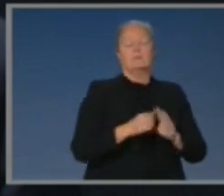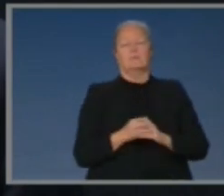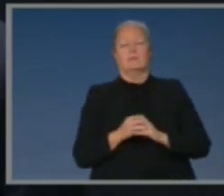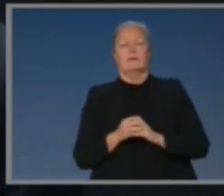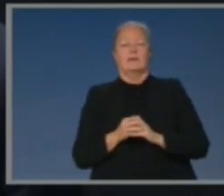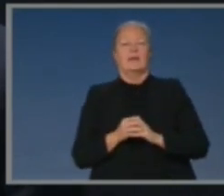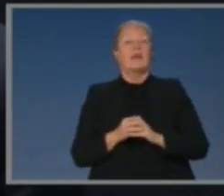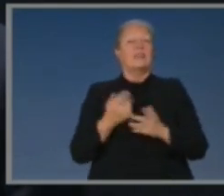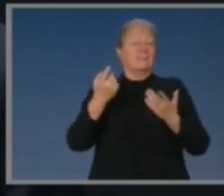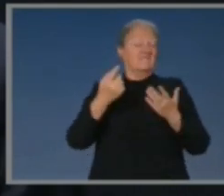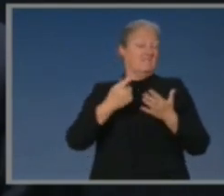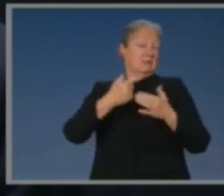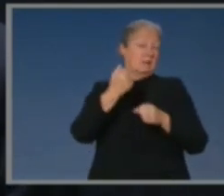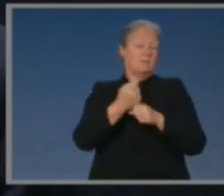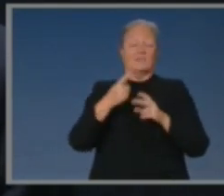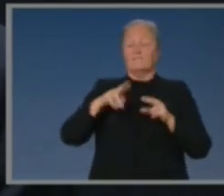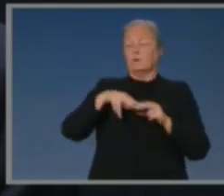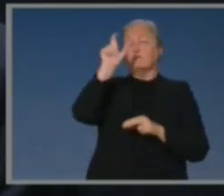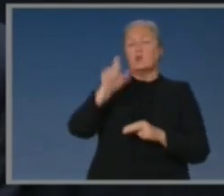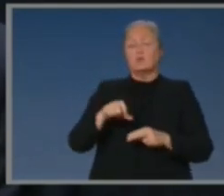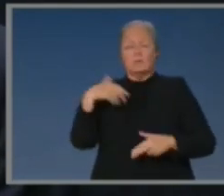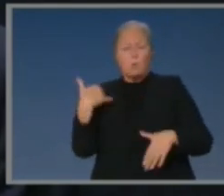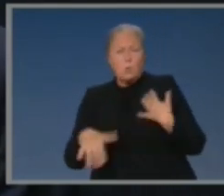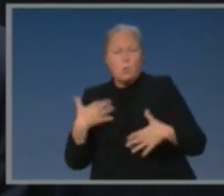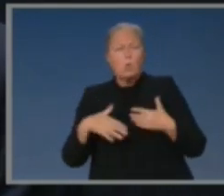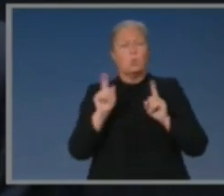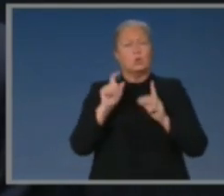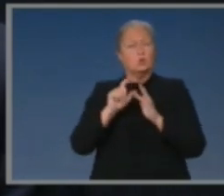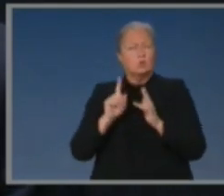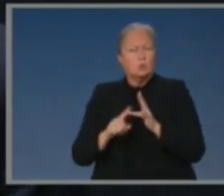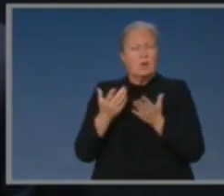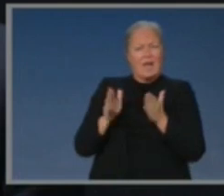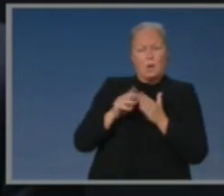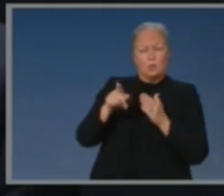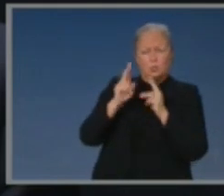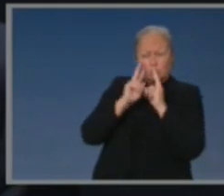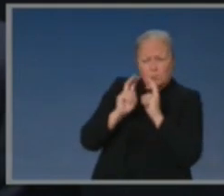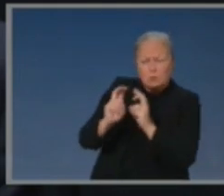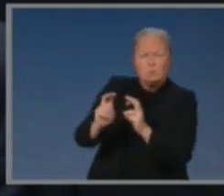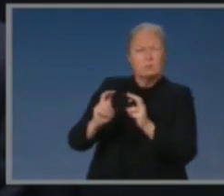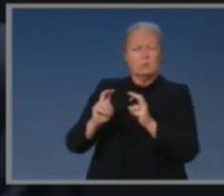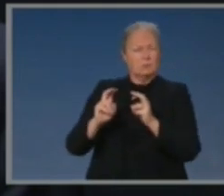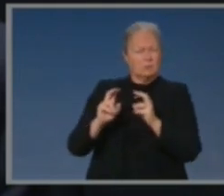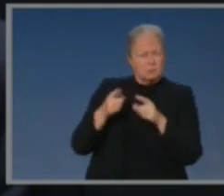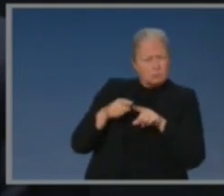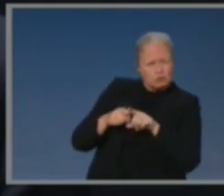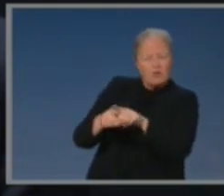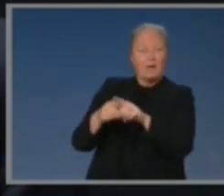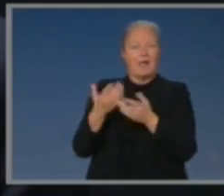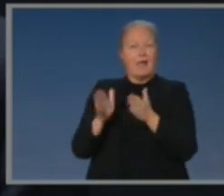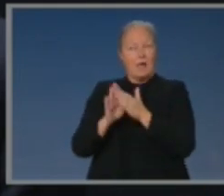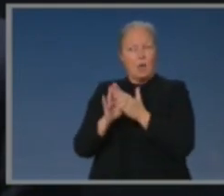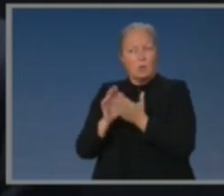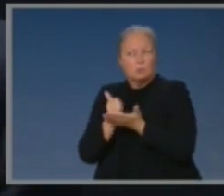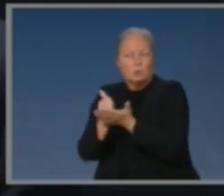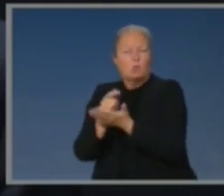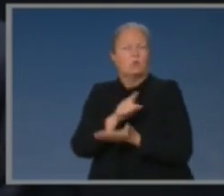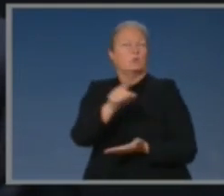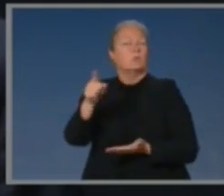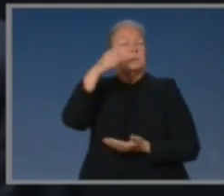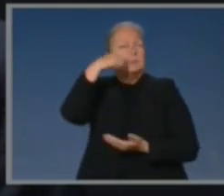people communicated? How's the tracking and tracing done? And how are those people supported? And then how do